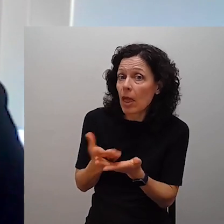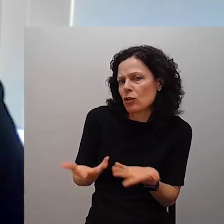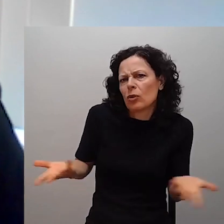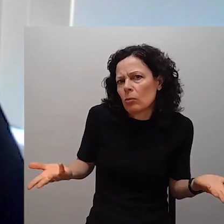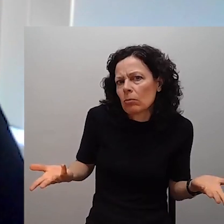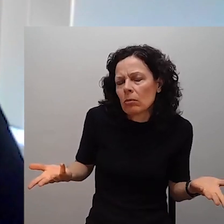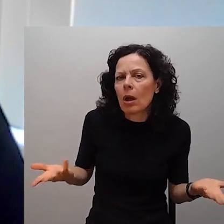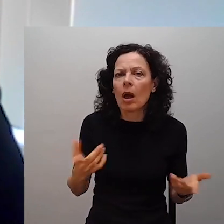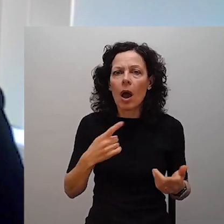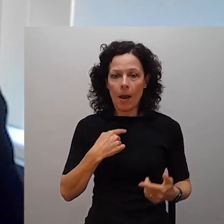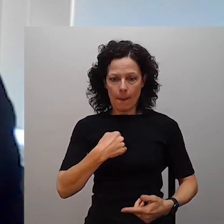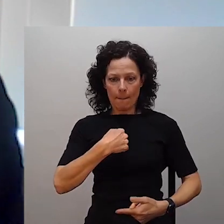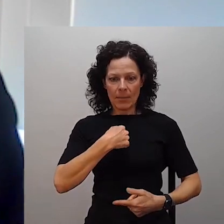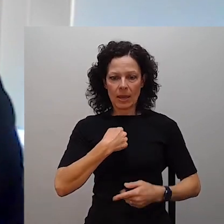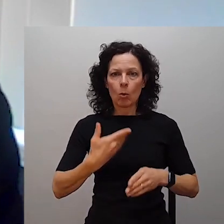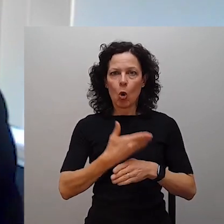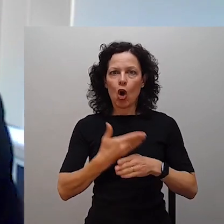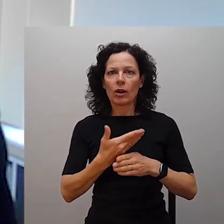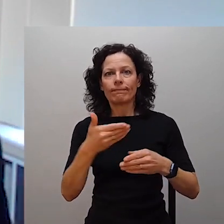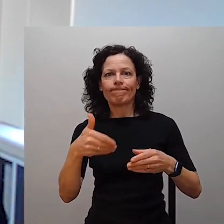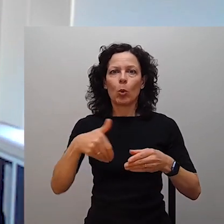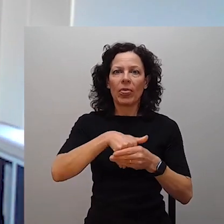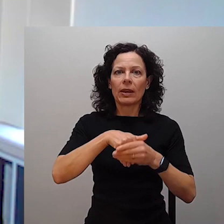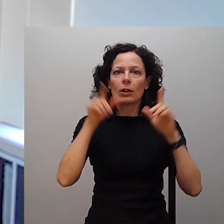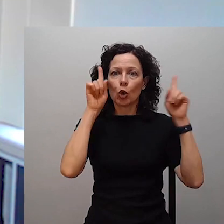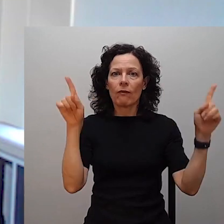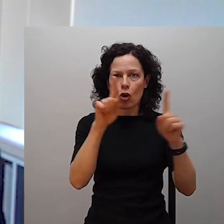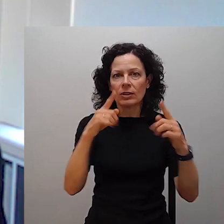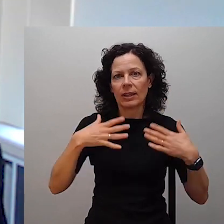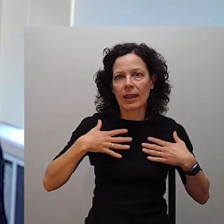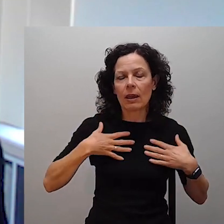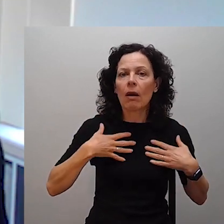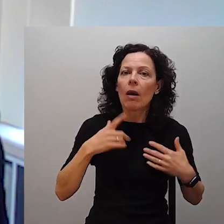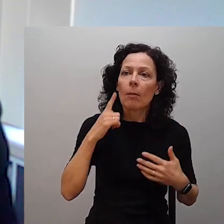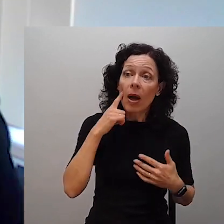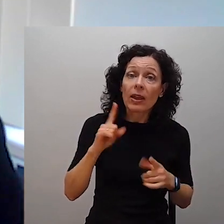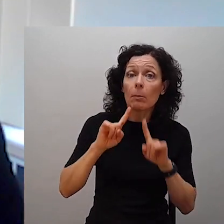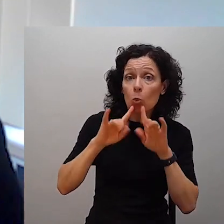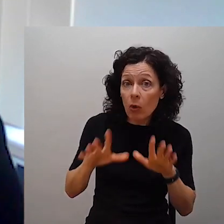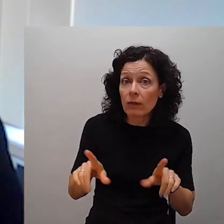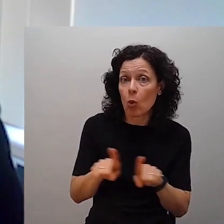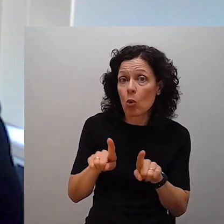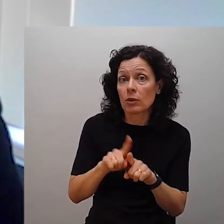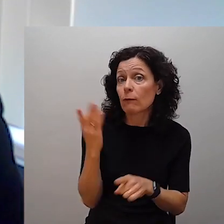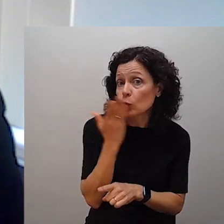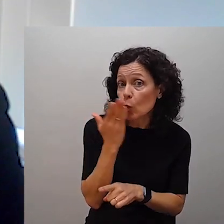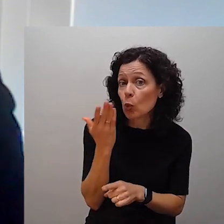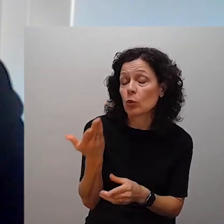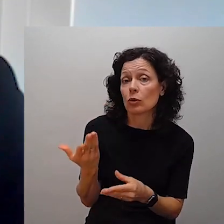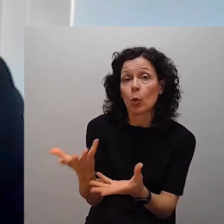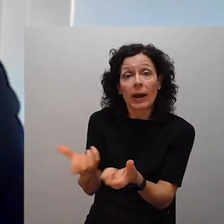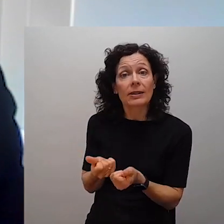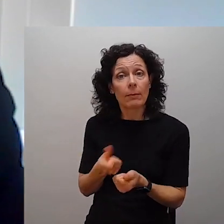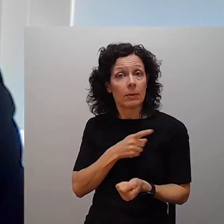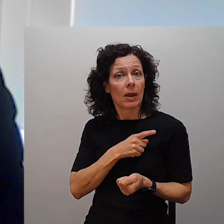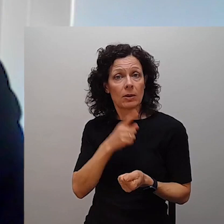I'm speaking as someone who works at university, but it would be wonderful for schools to get involved as well,